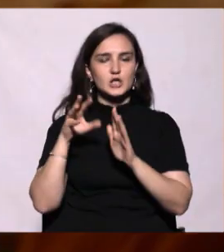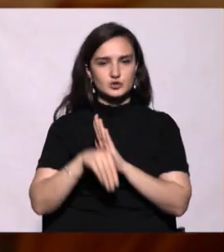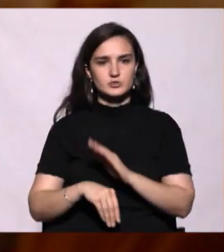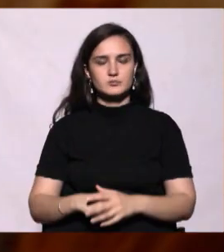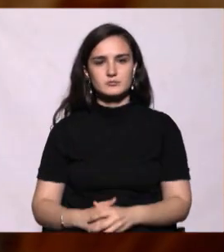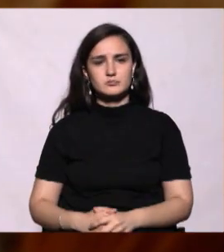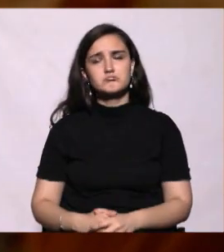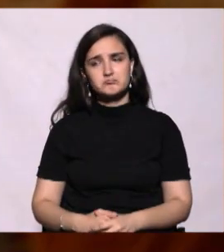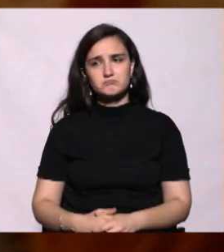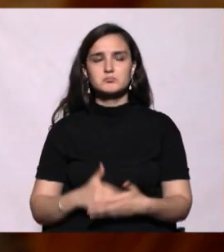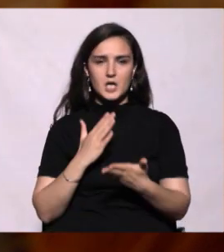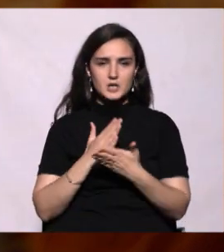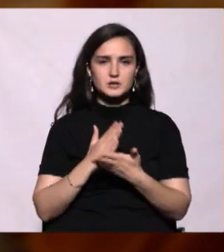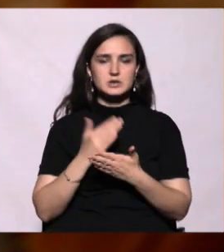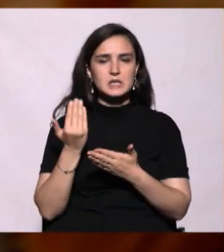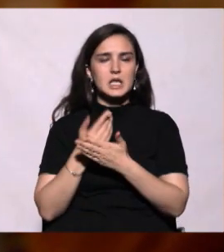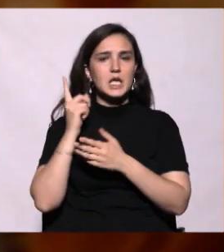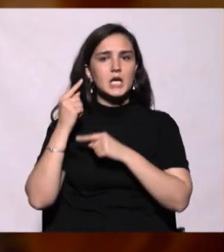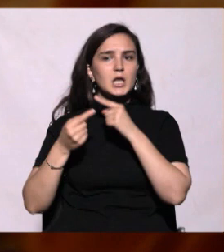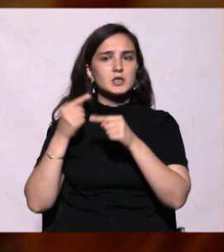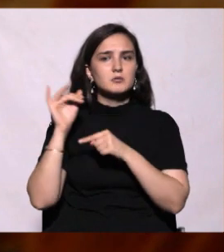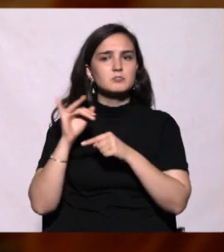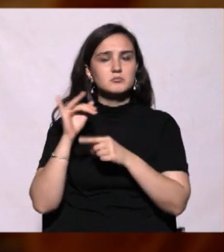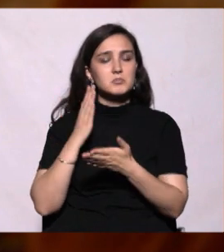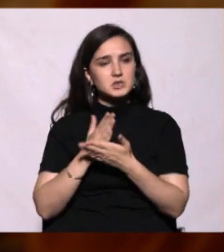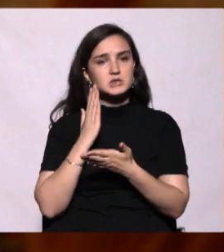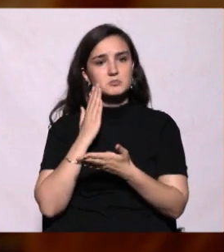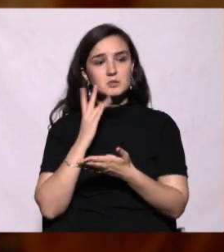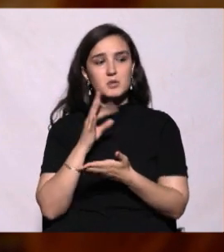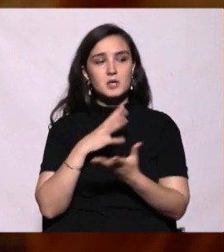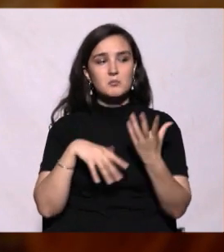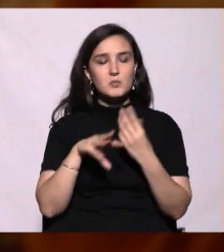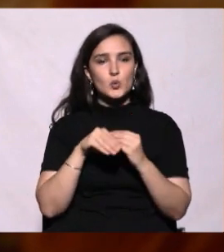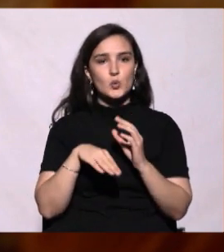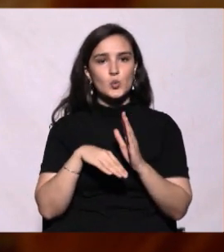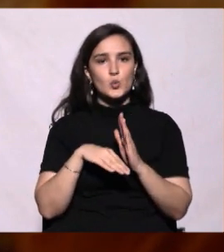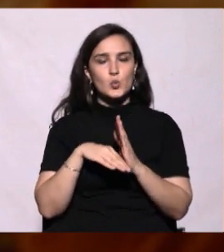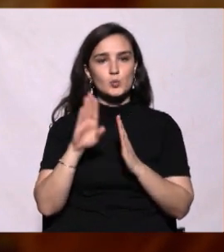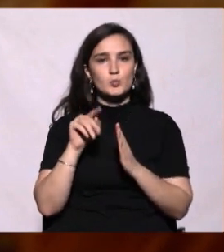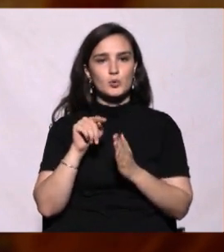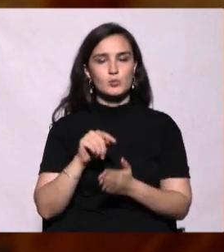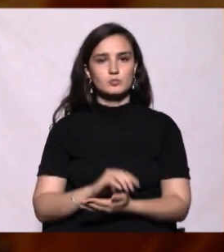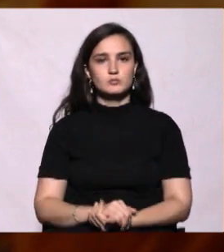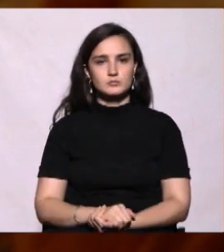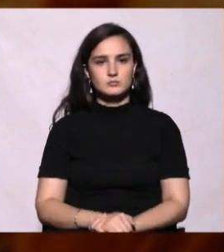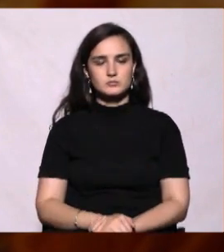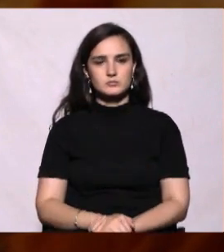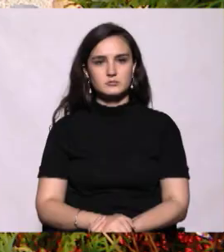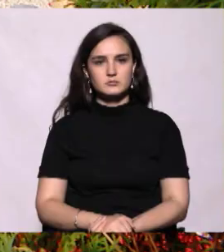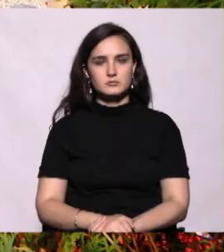is some truth in every legend, but people usually add the things to make it more impressive. Good answer. I